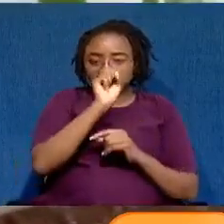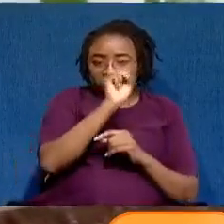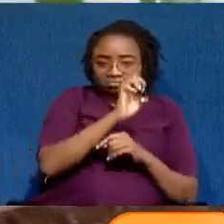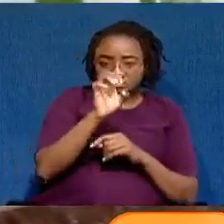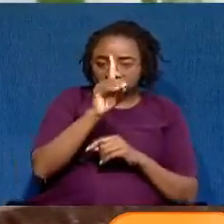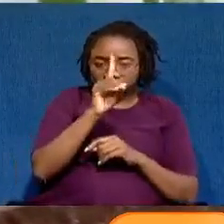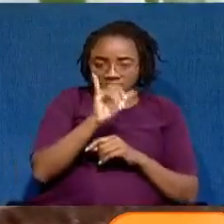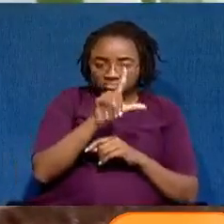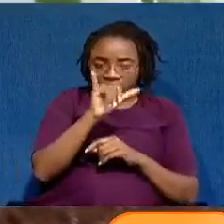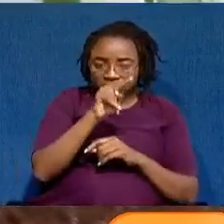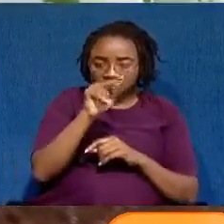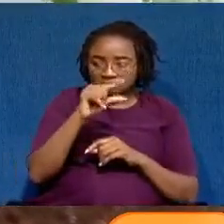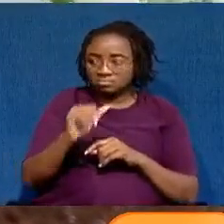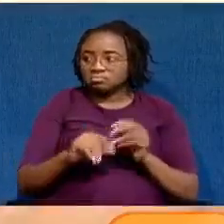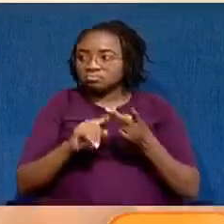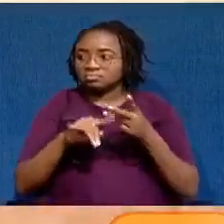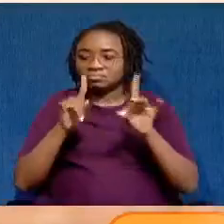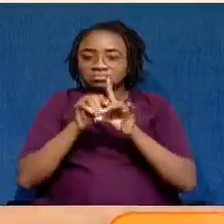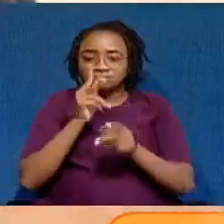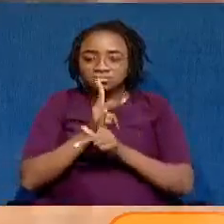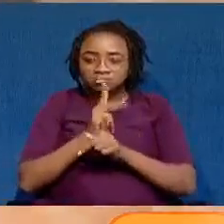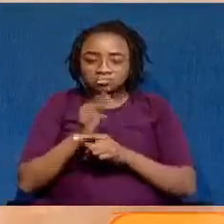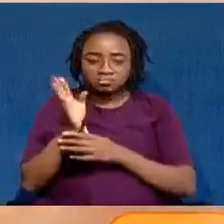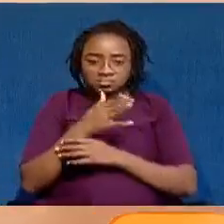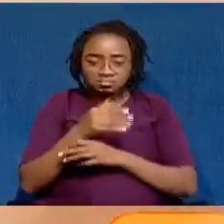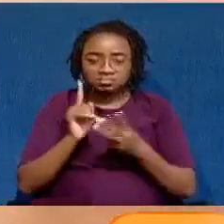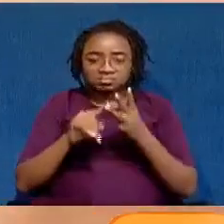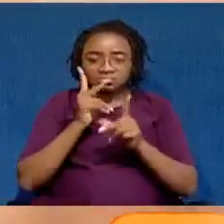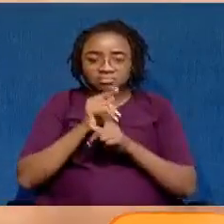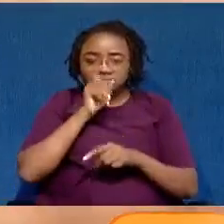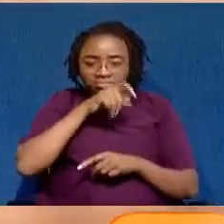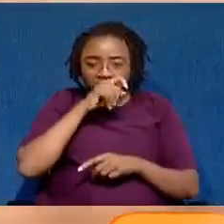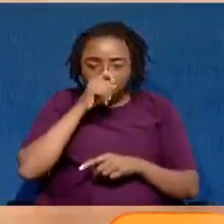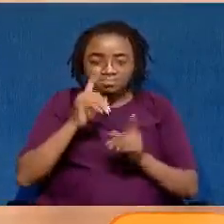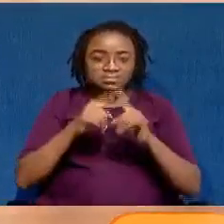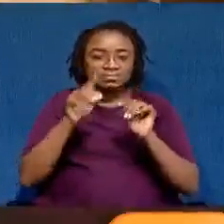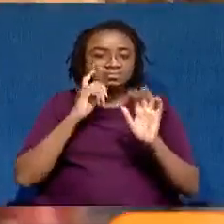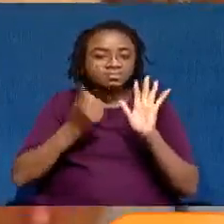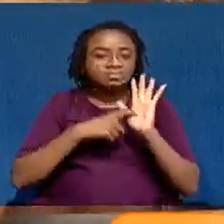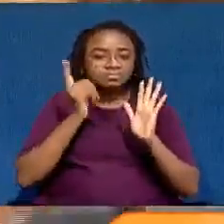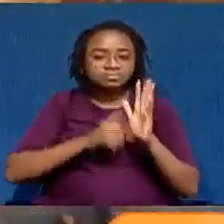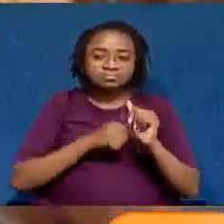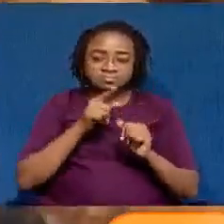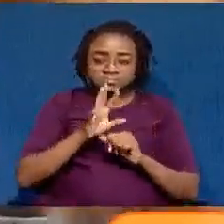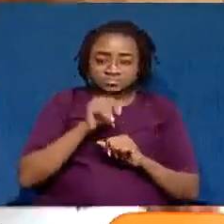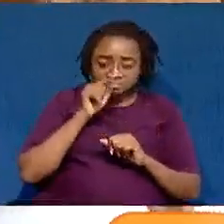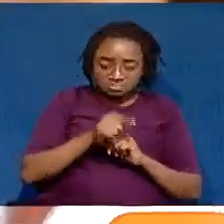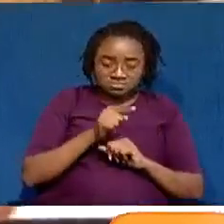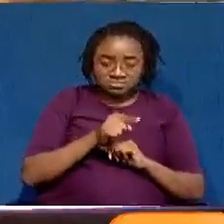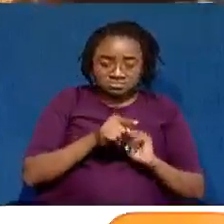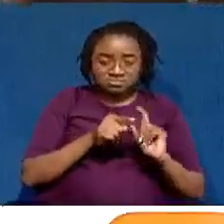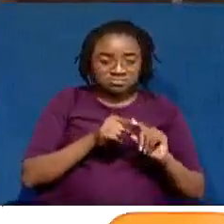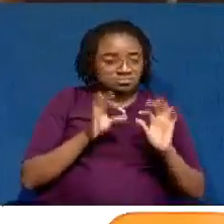you want probably to transplant. Keeping of fish and chicken, you realize that the poop that comes from the chicken is very